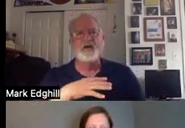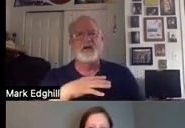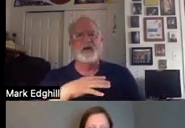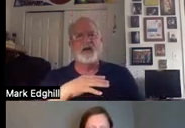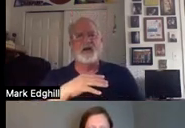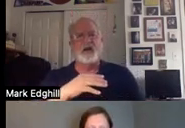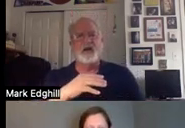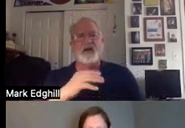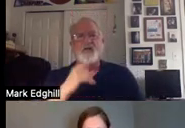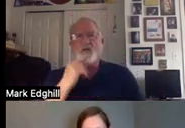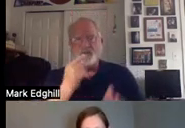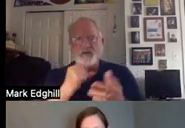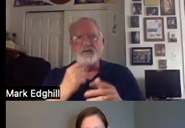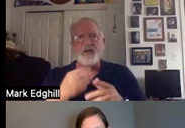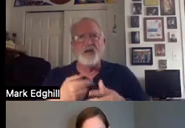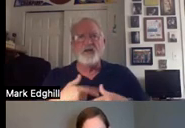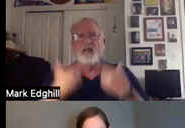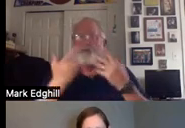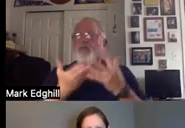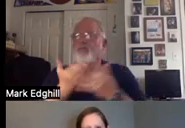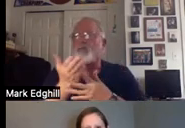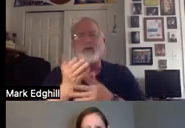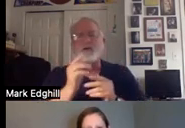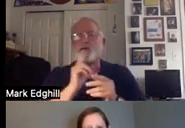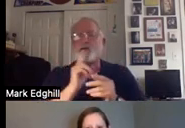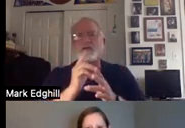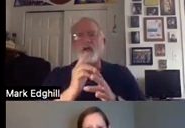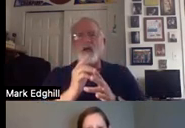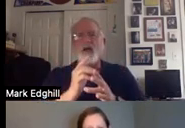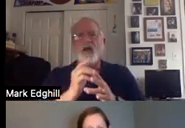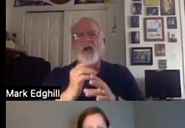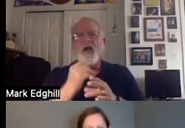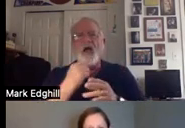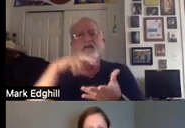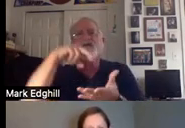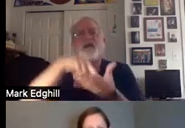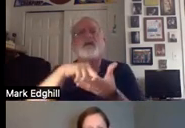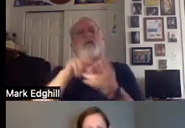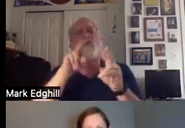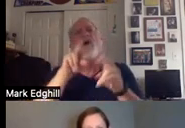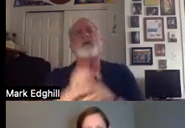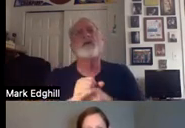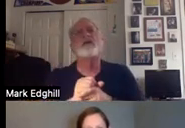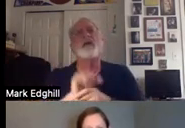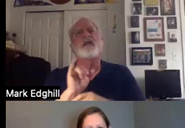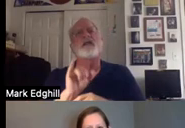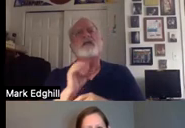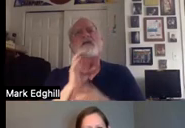woman. And what she's living through. What she's living through. I have to stand there and watch